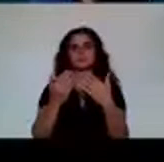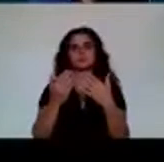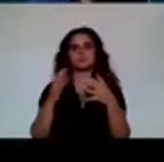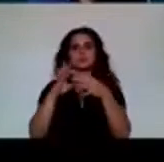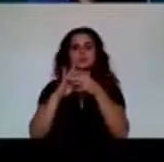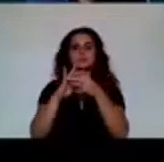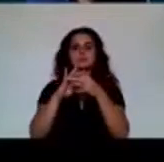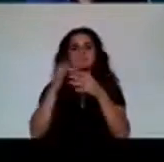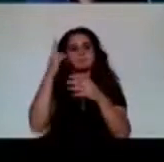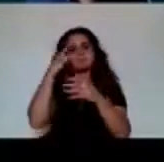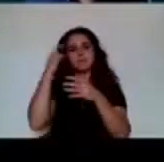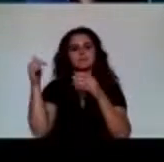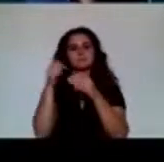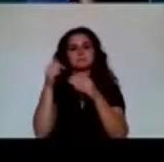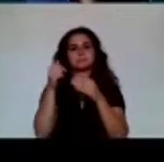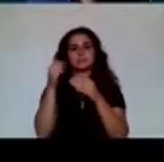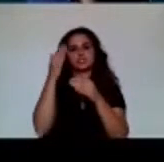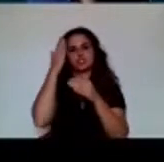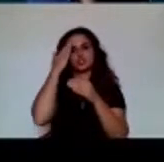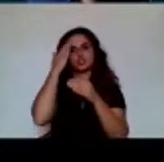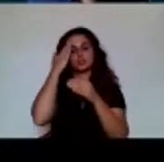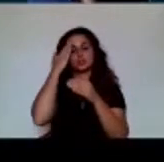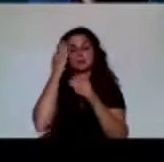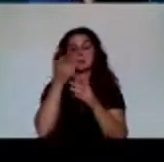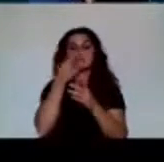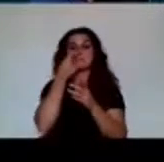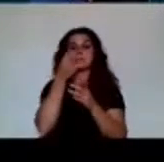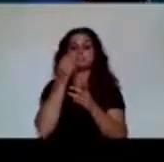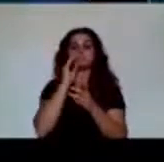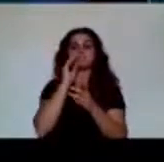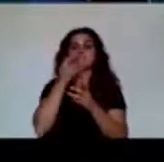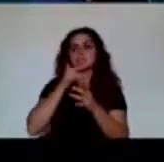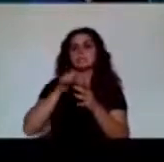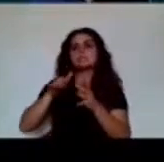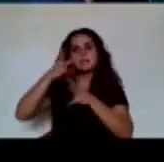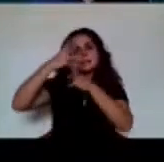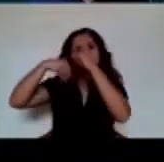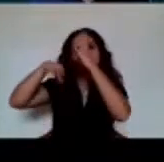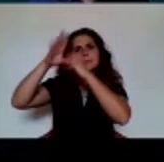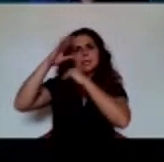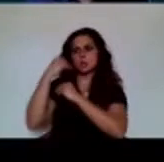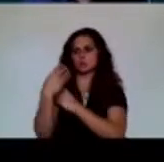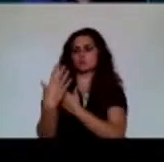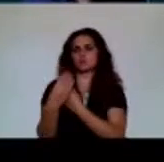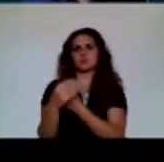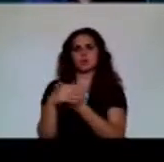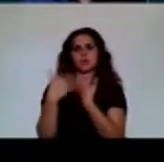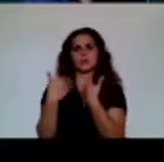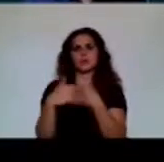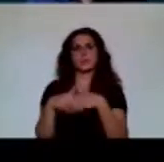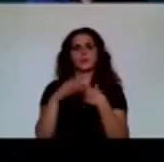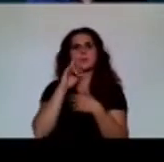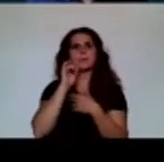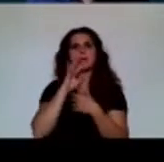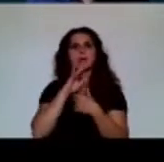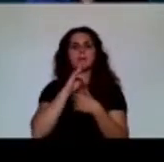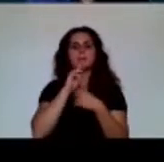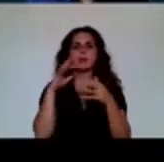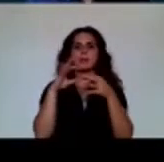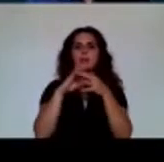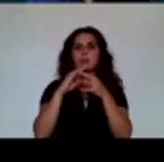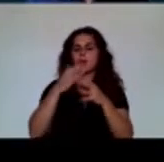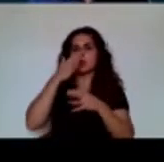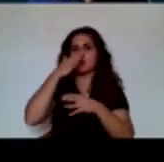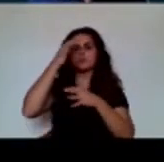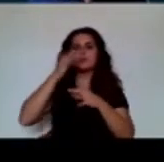explicit assessments. So it seems that children are actually learning a lot from parents' nonverbal